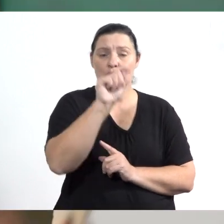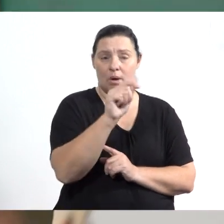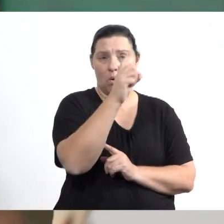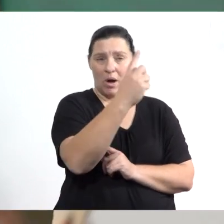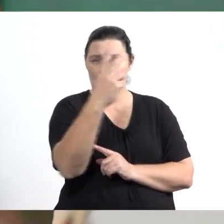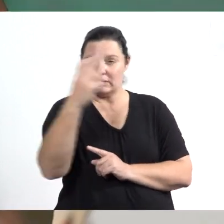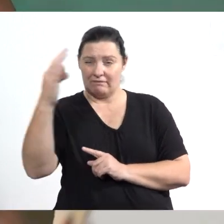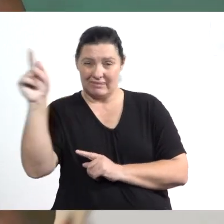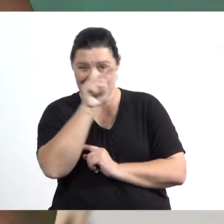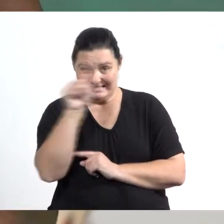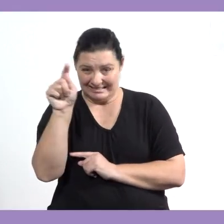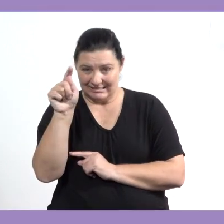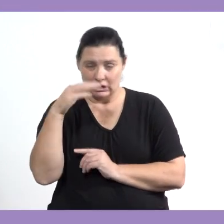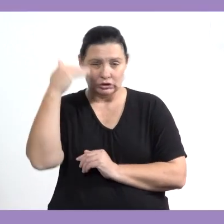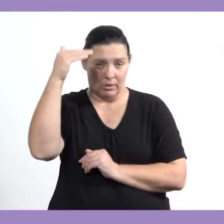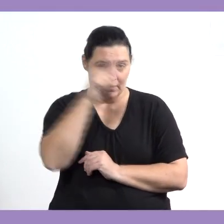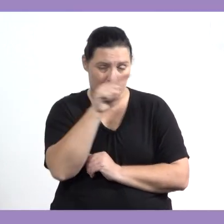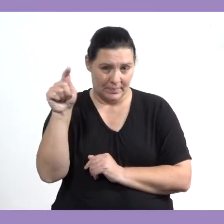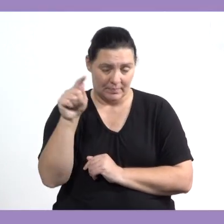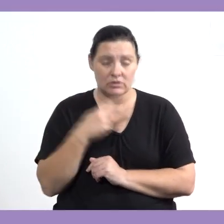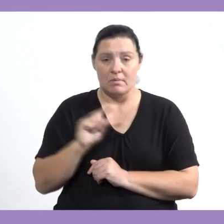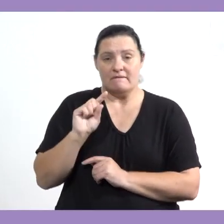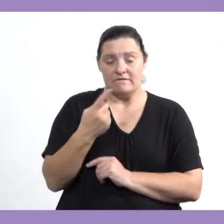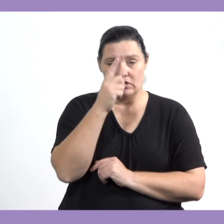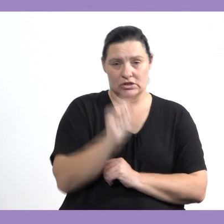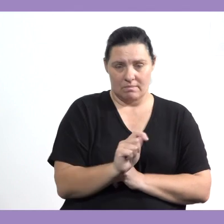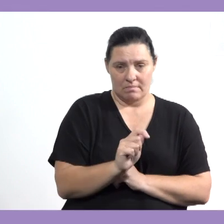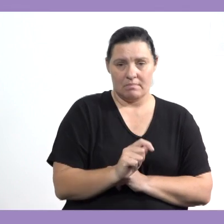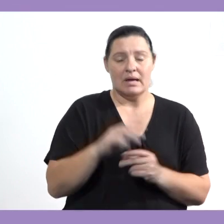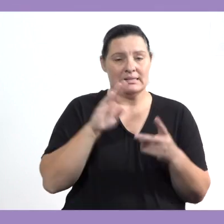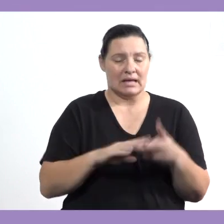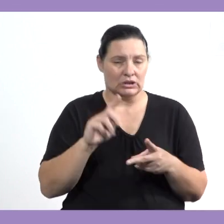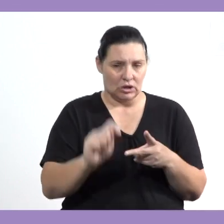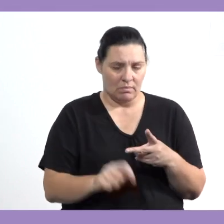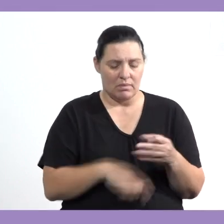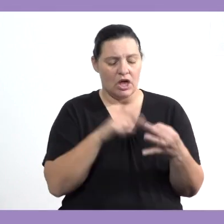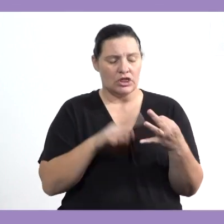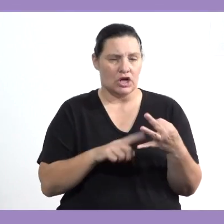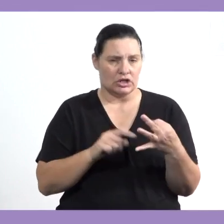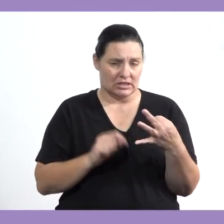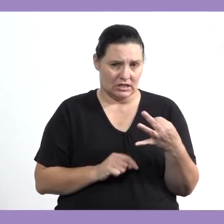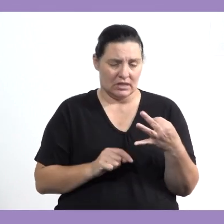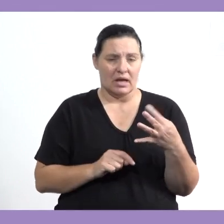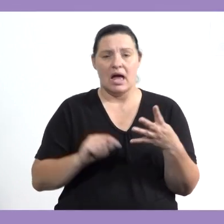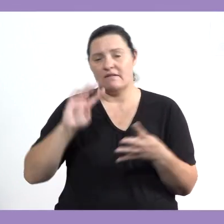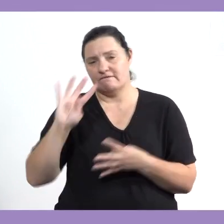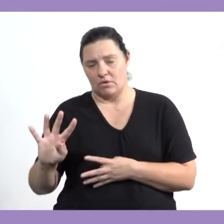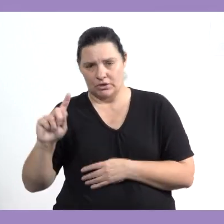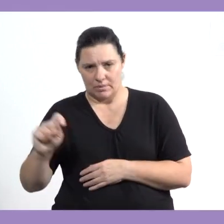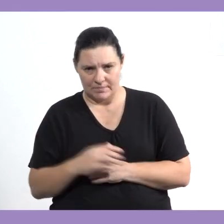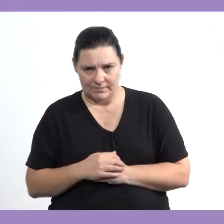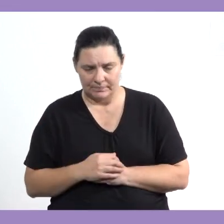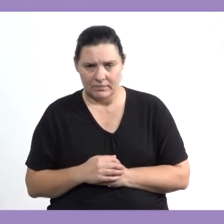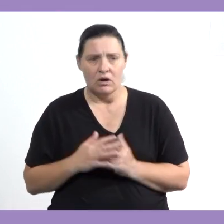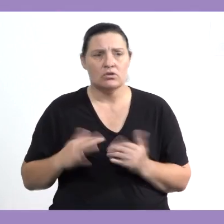n is the term number. So you do remember this first one will be my first term, my second term, my third term, and then